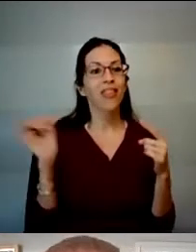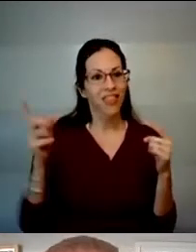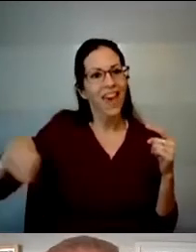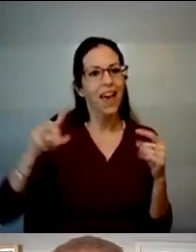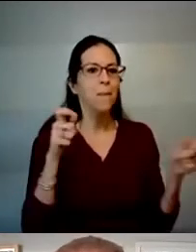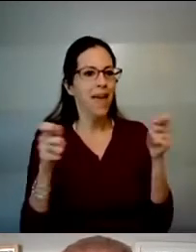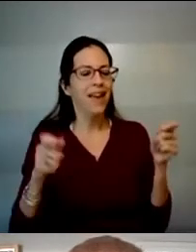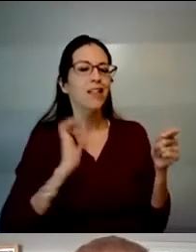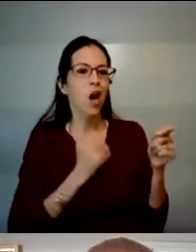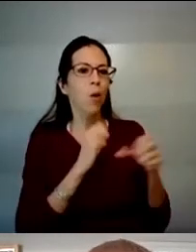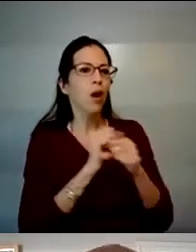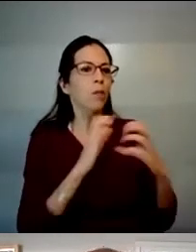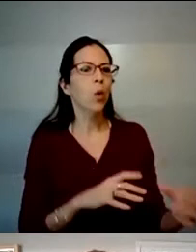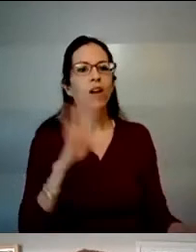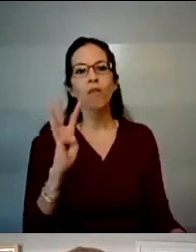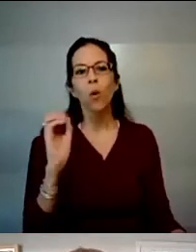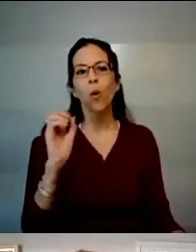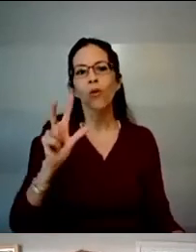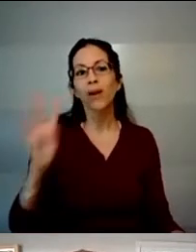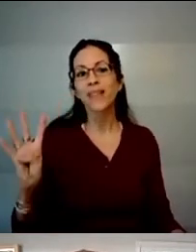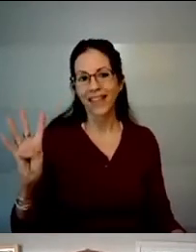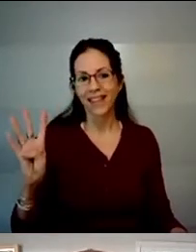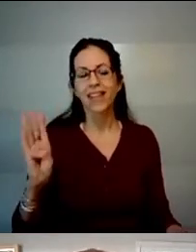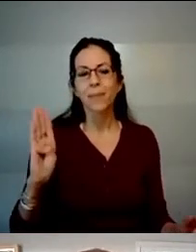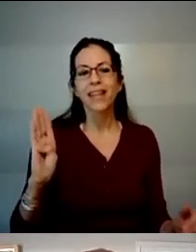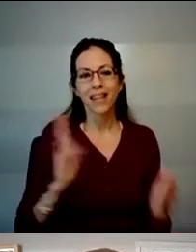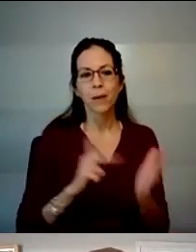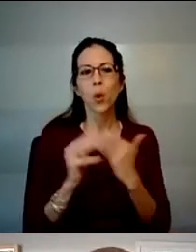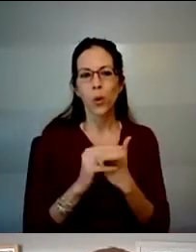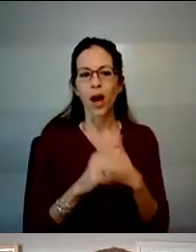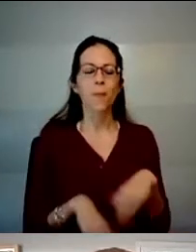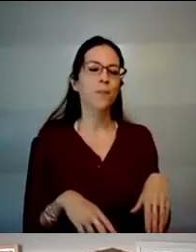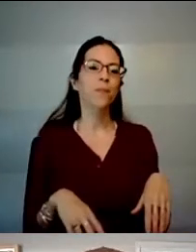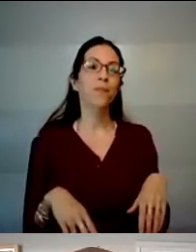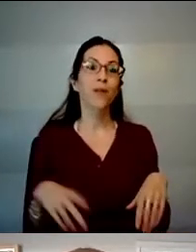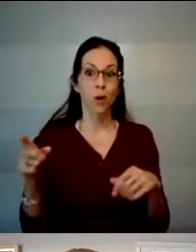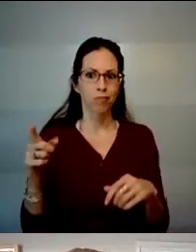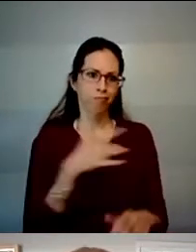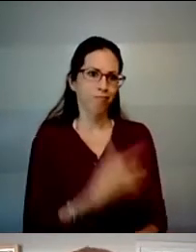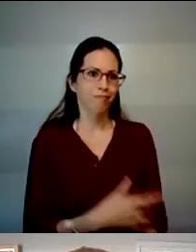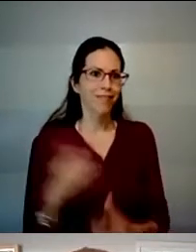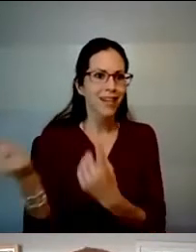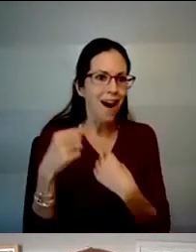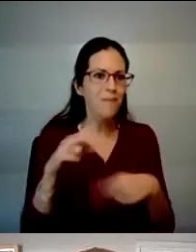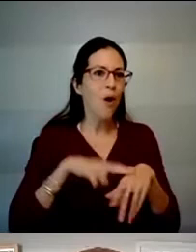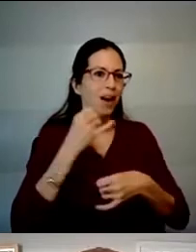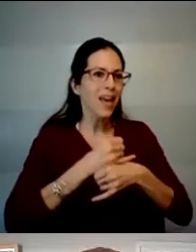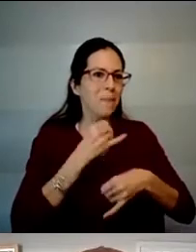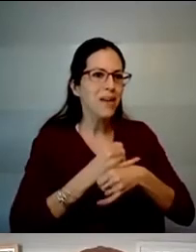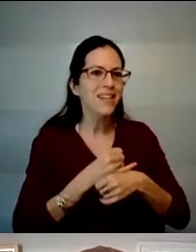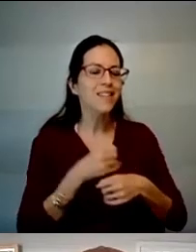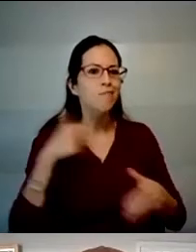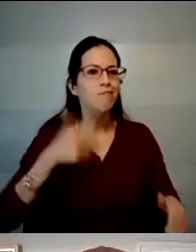employee 403B program. And so are on campus regularly talking to employees,